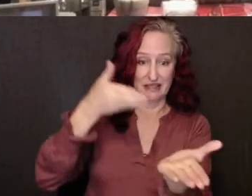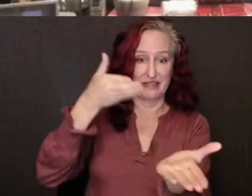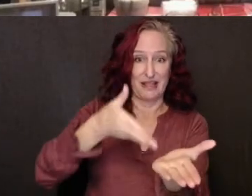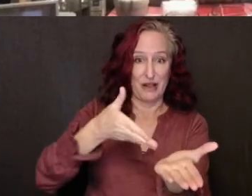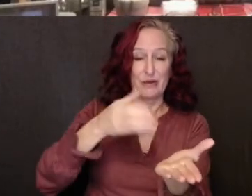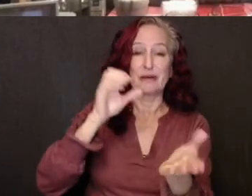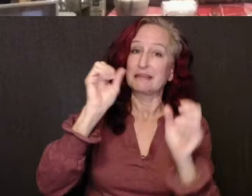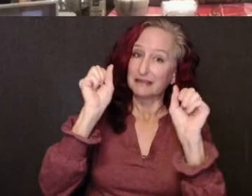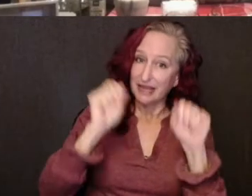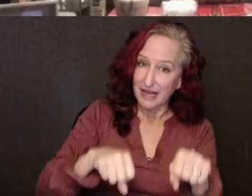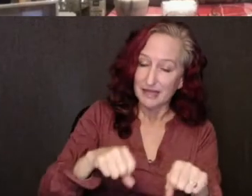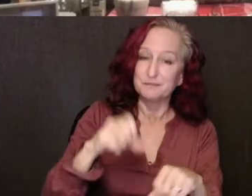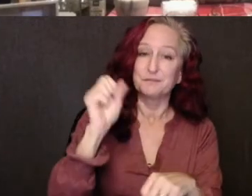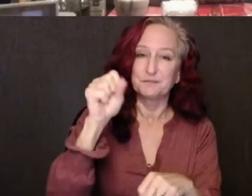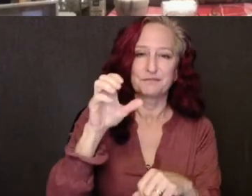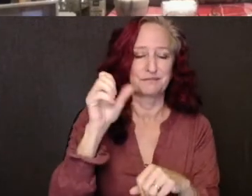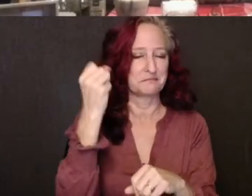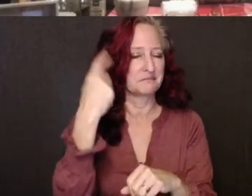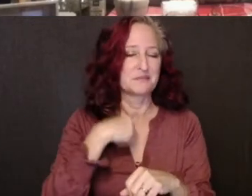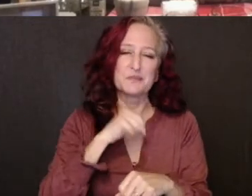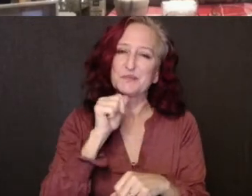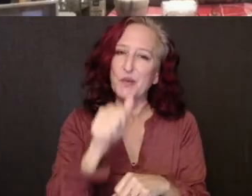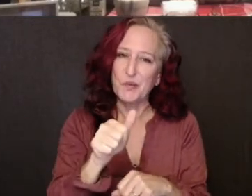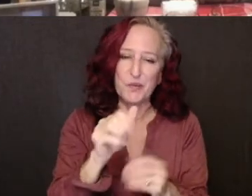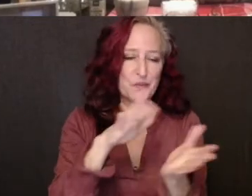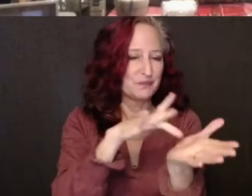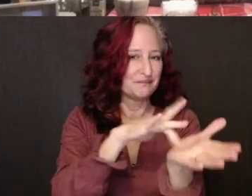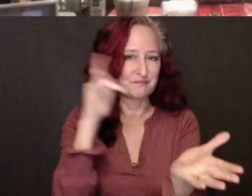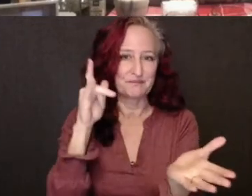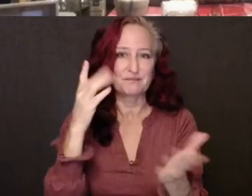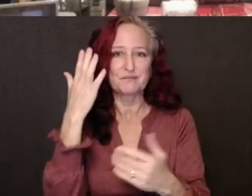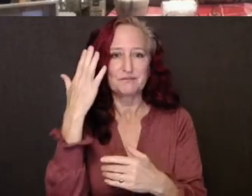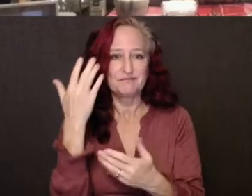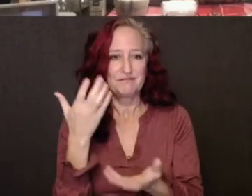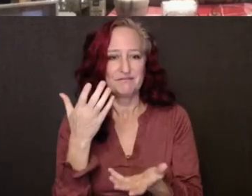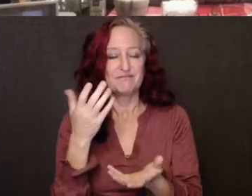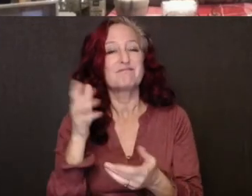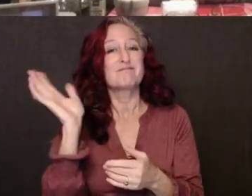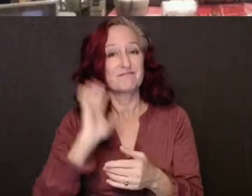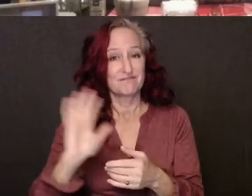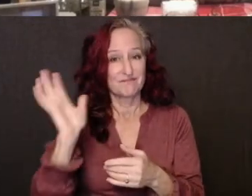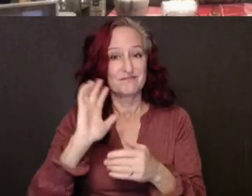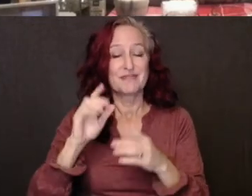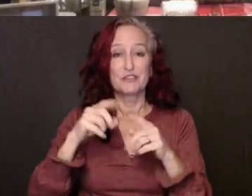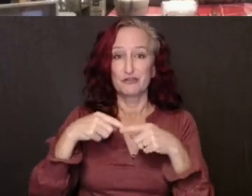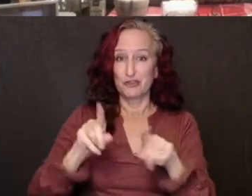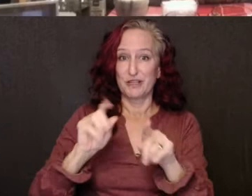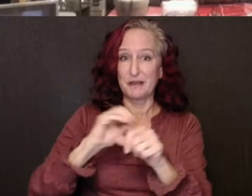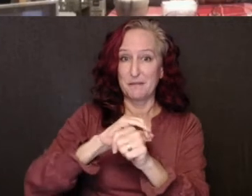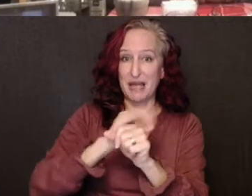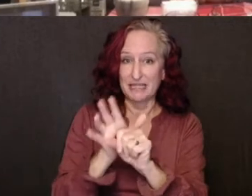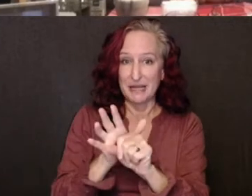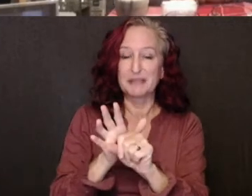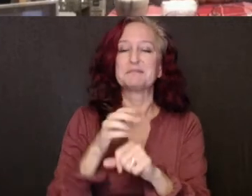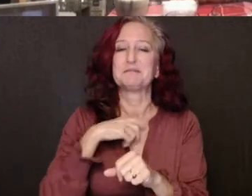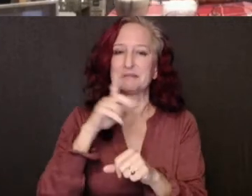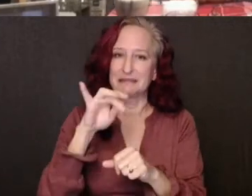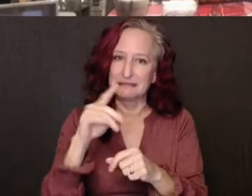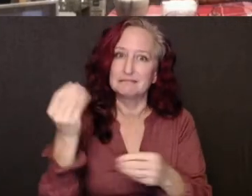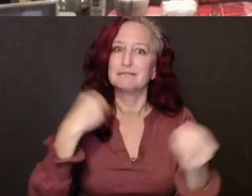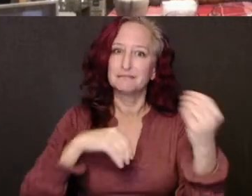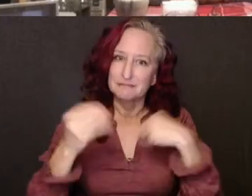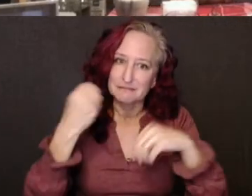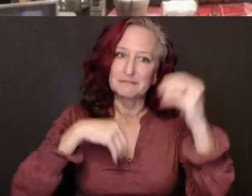to ask the question that everybody is thinking of. Do you get to eat cake every single day?